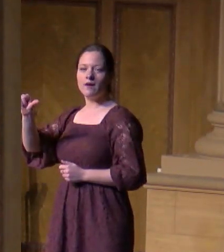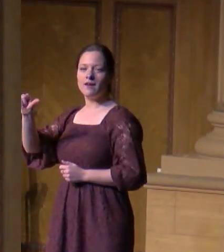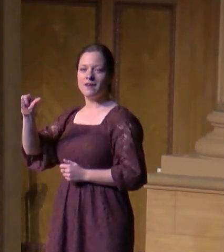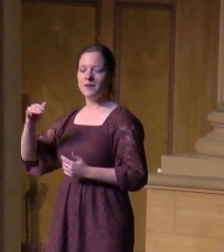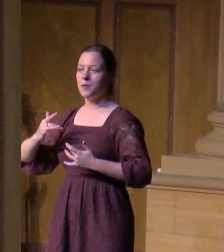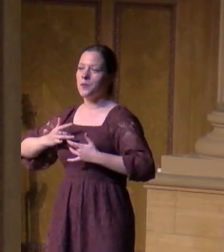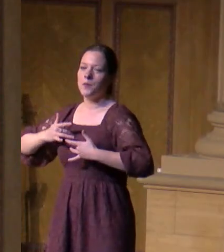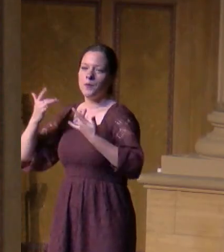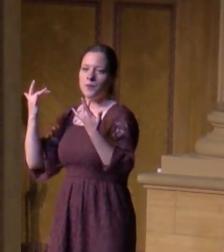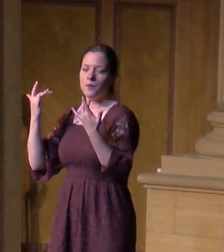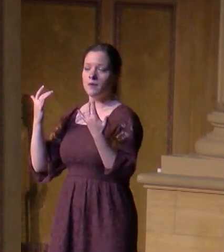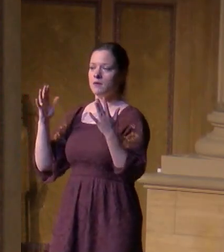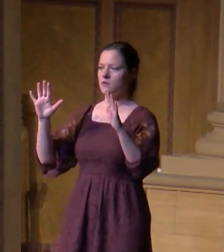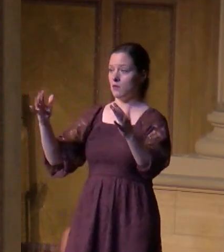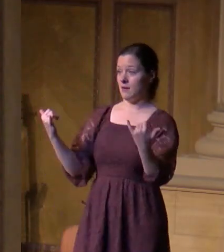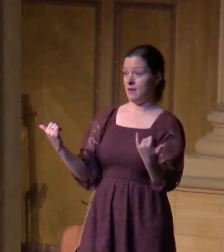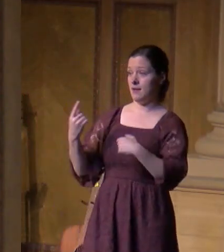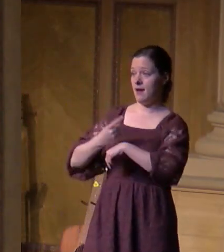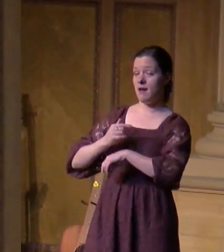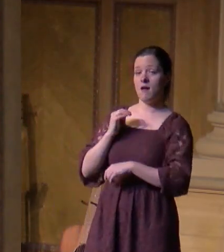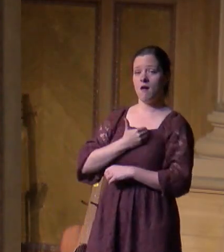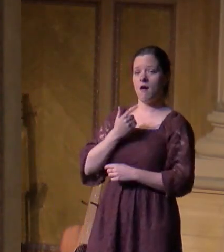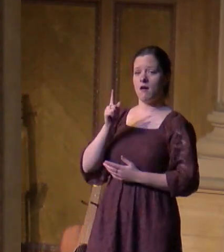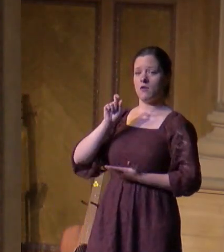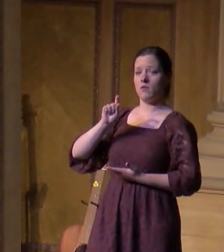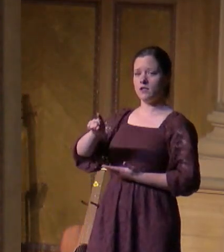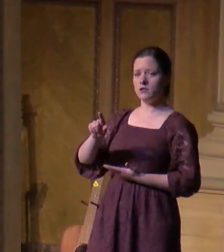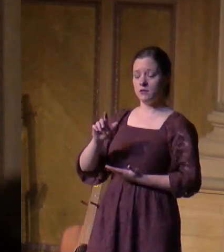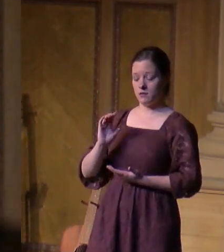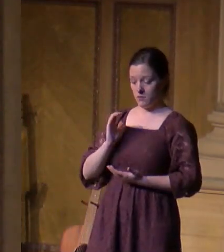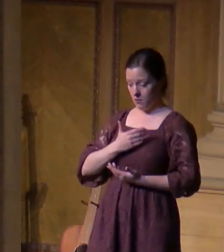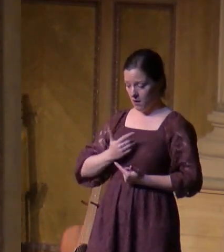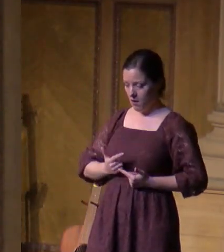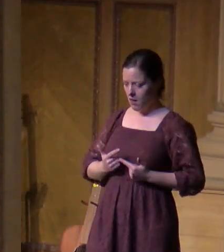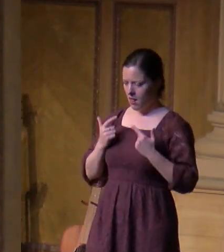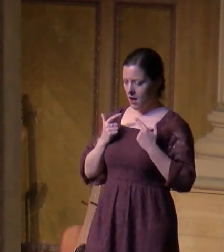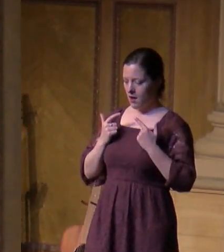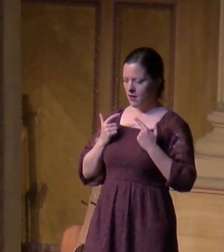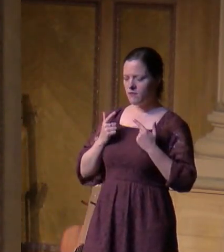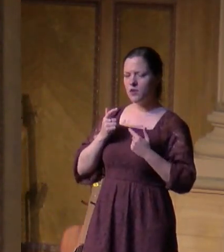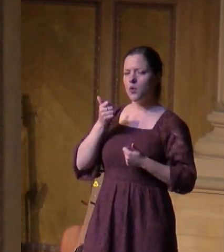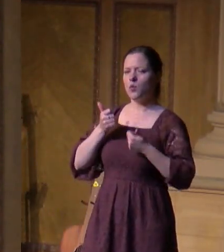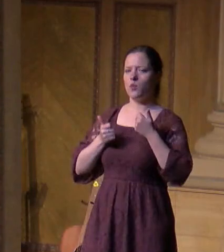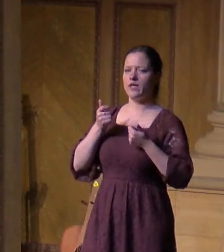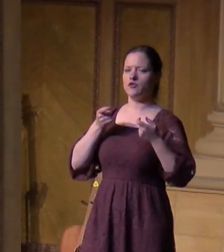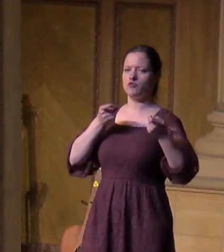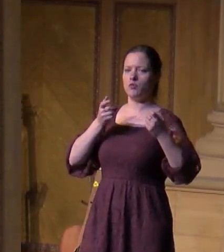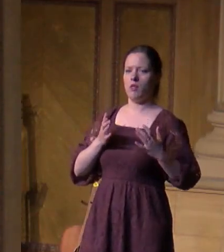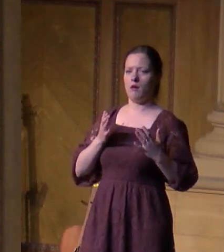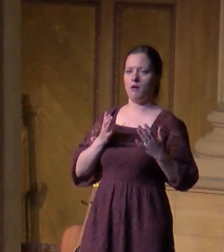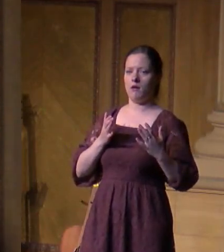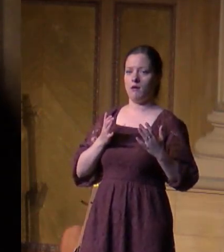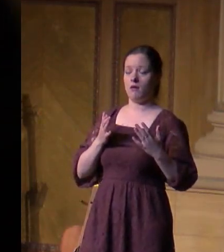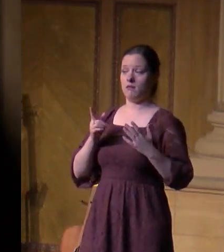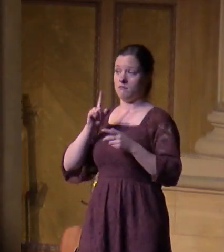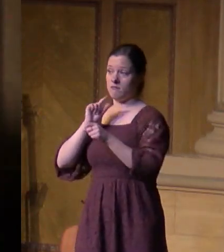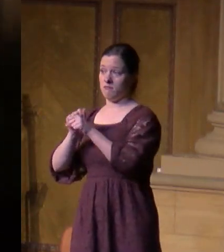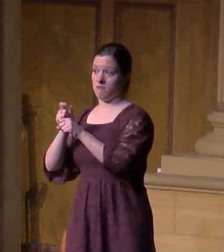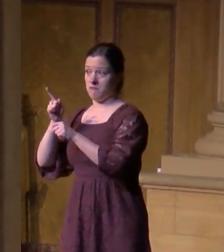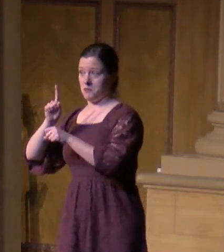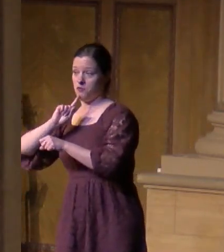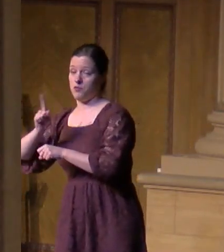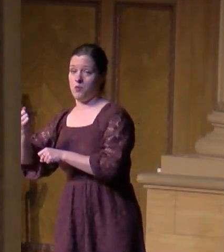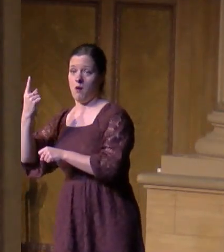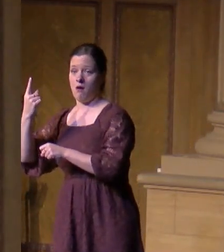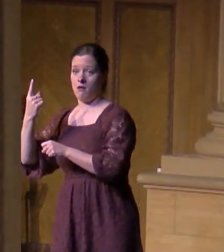and so the question for us today is do our lives bear the marks of being ruled by a king who frees the true